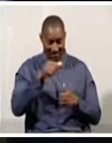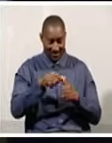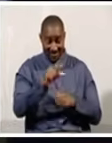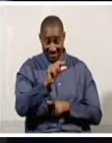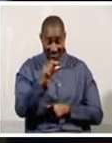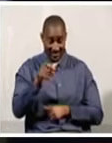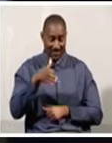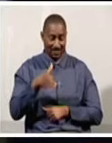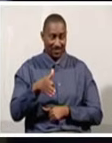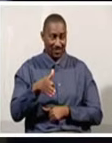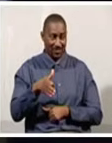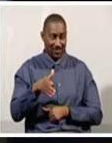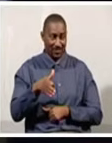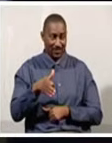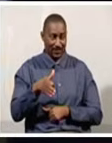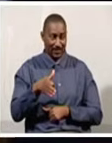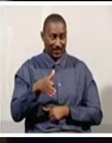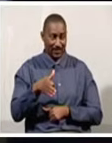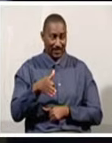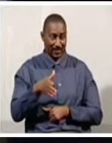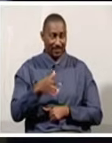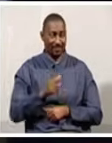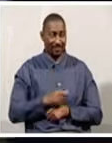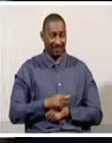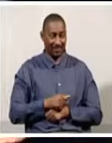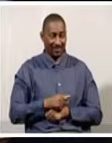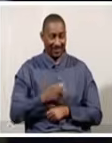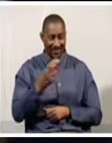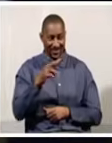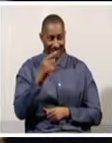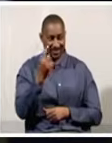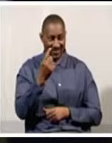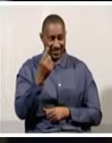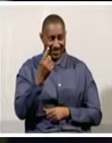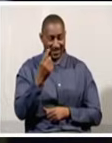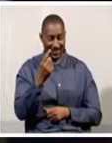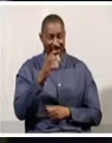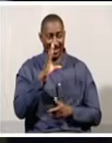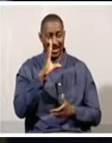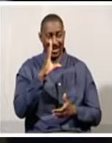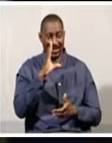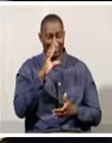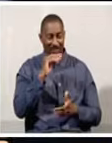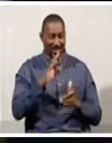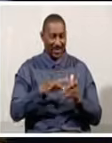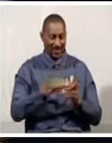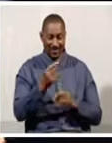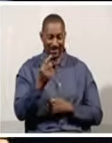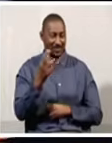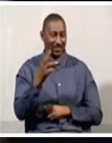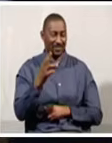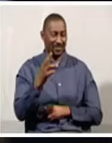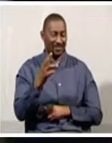out for me, that this man is who he says he is. It was not just a publicity stunt. And in those conversations,